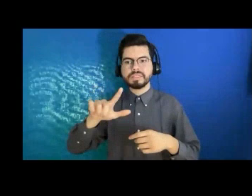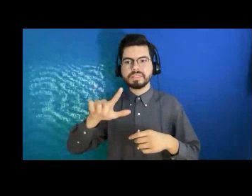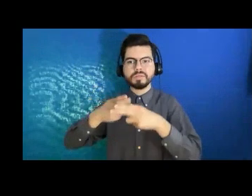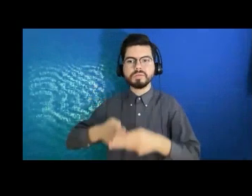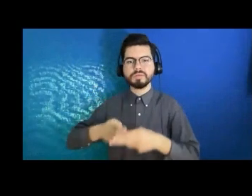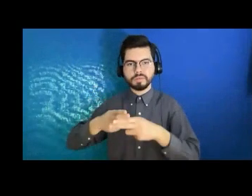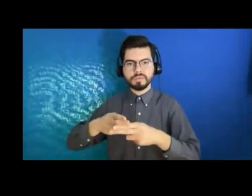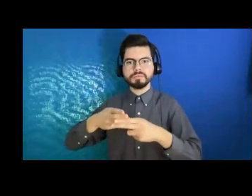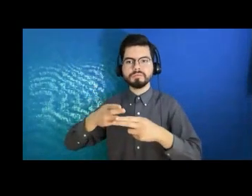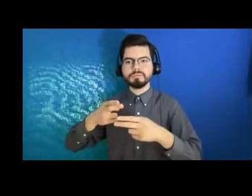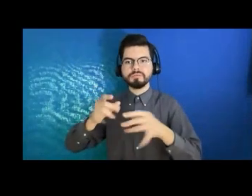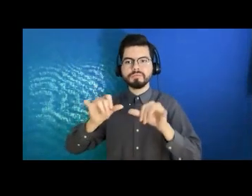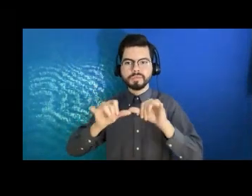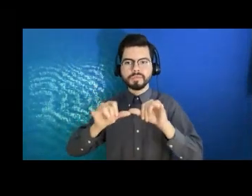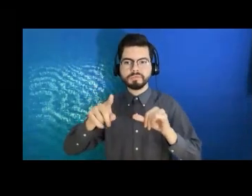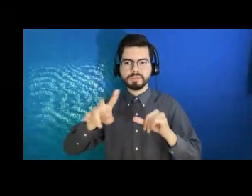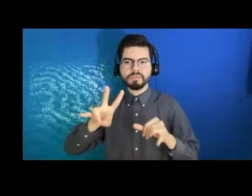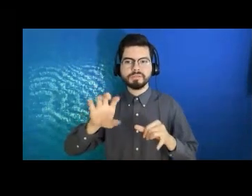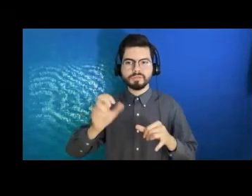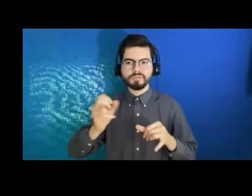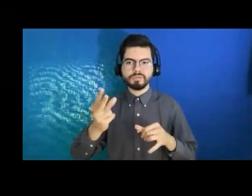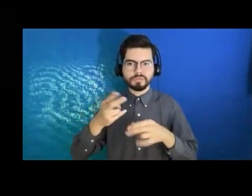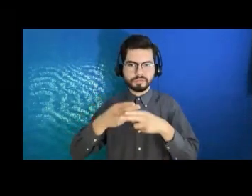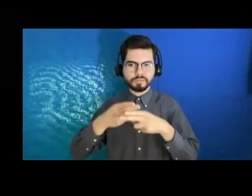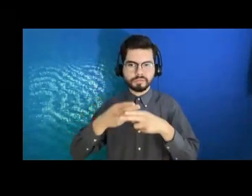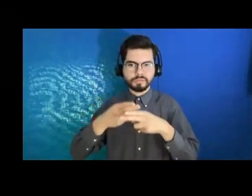Another fat bear.